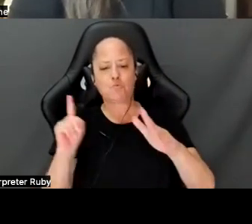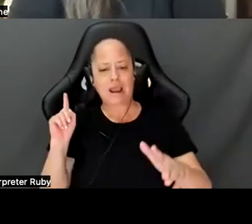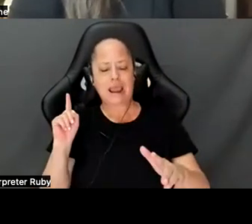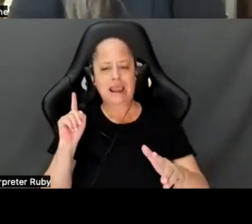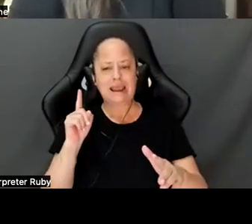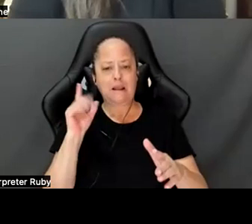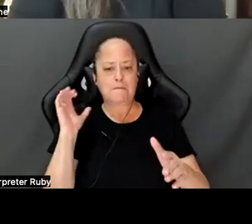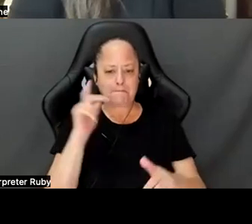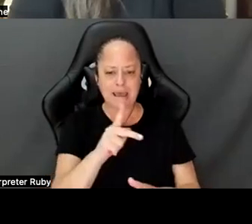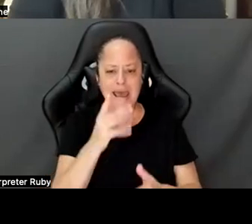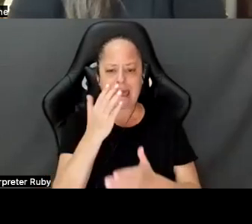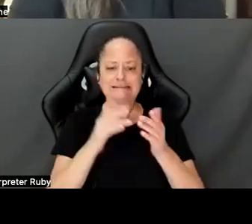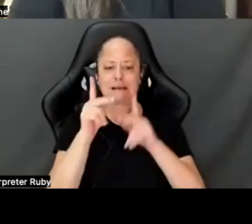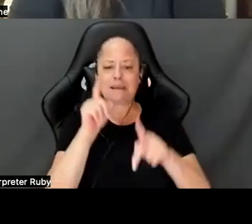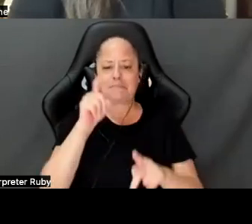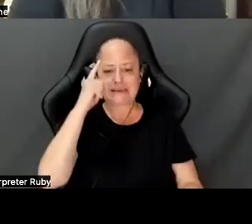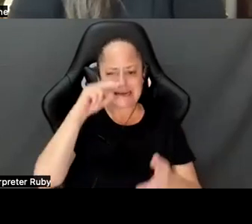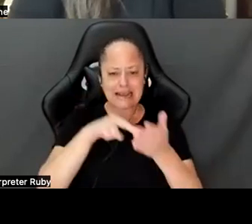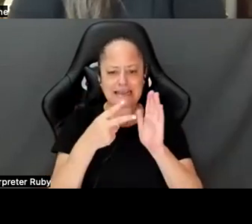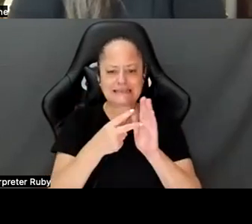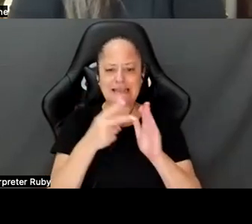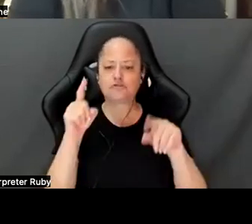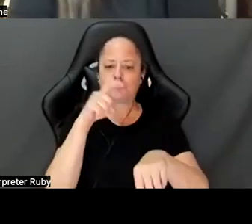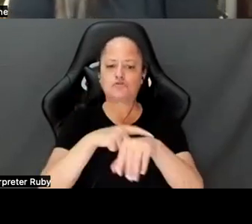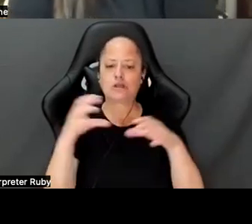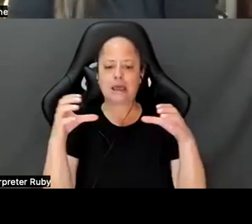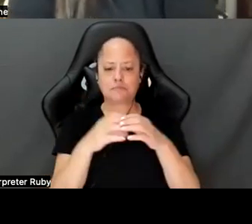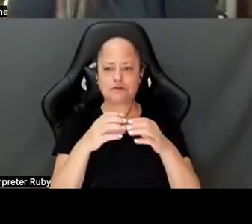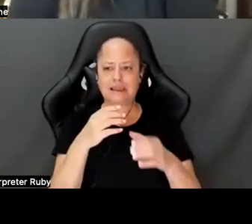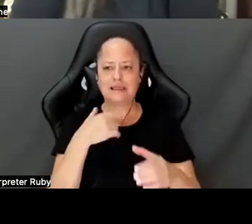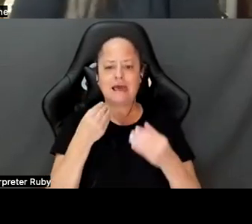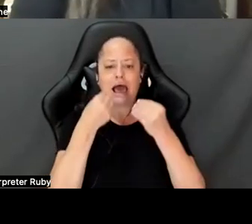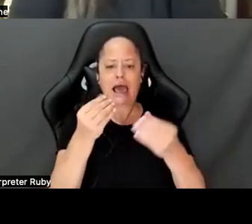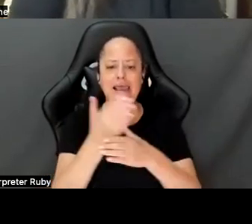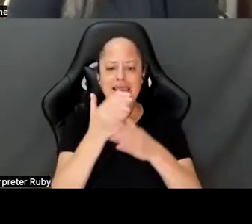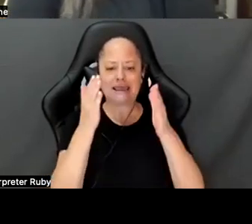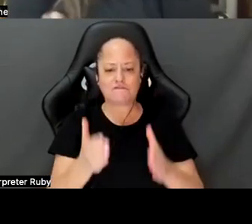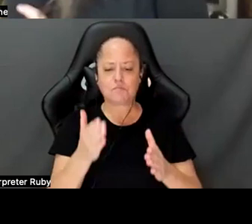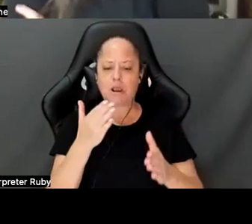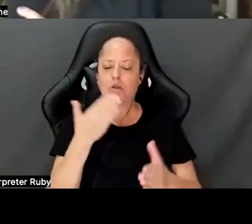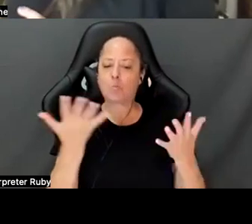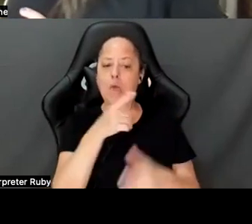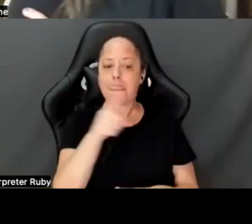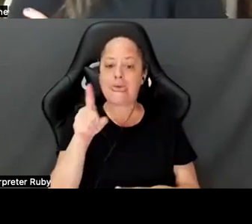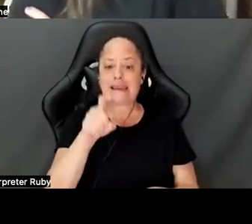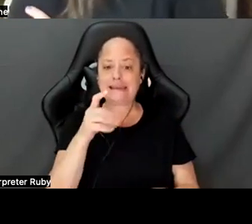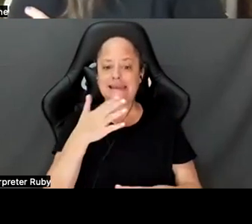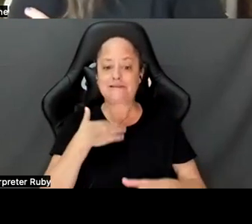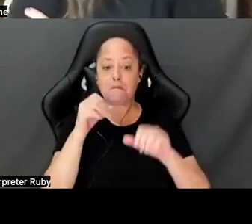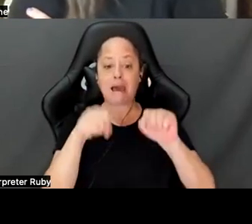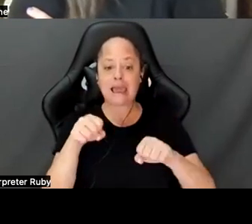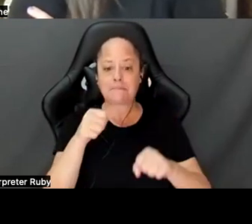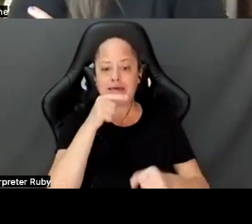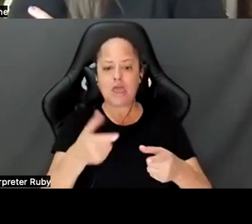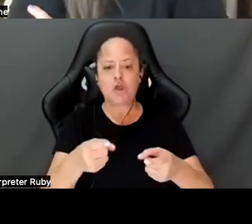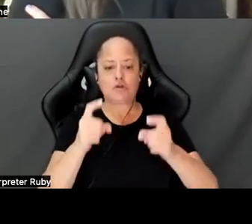need intentional time together. And the thing is, I will give my partner what they need to my capacity. But if they don't give me back the